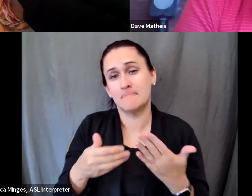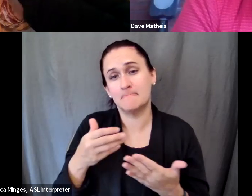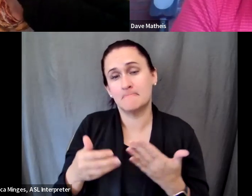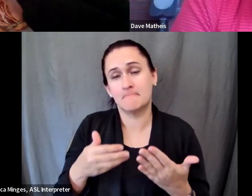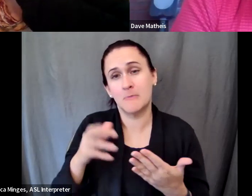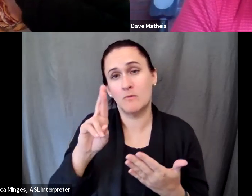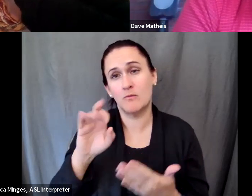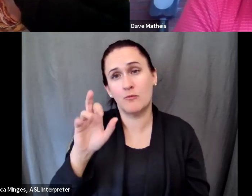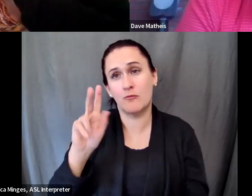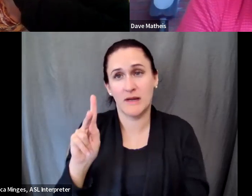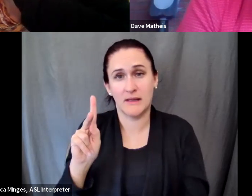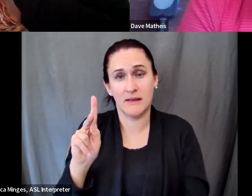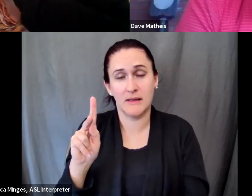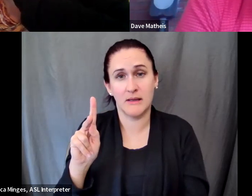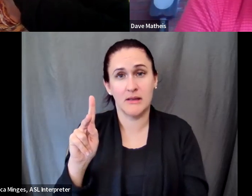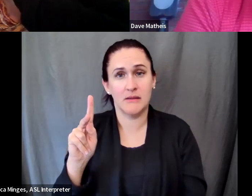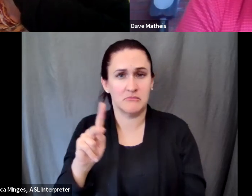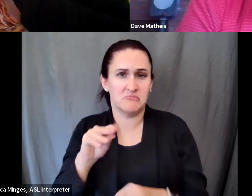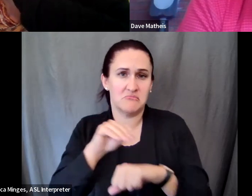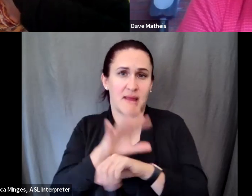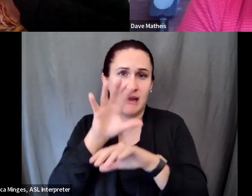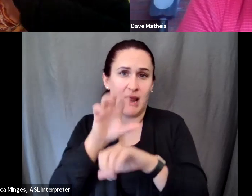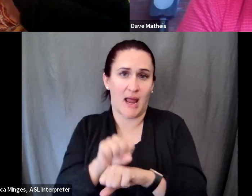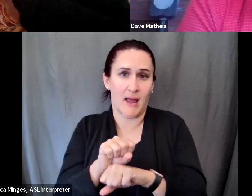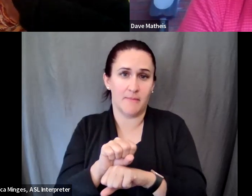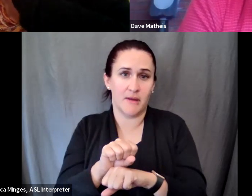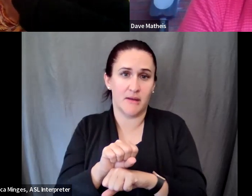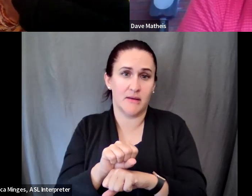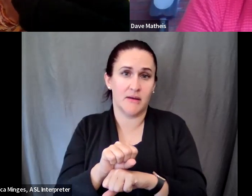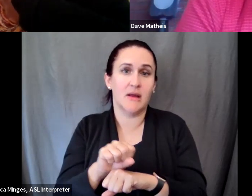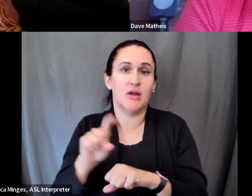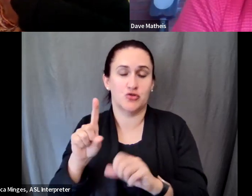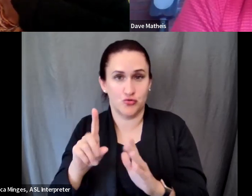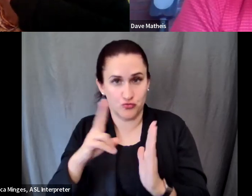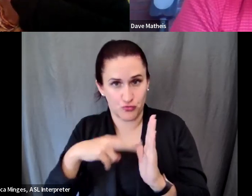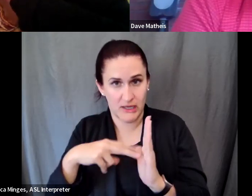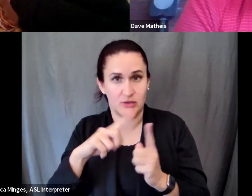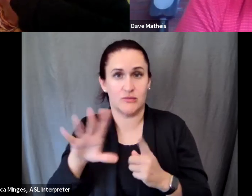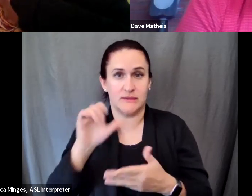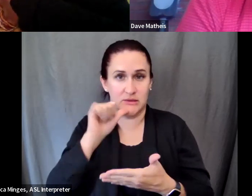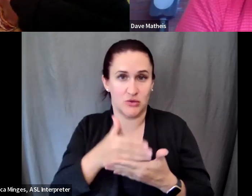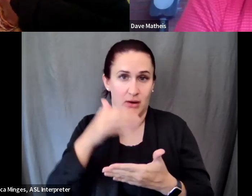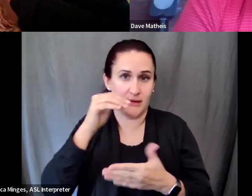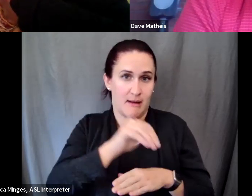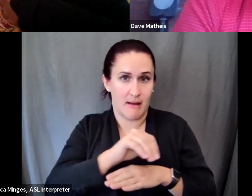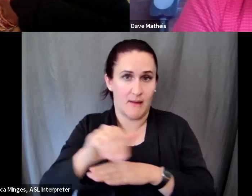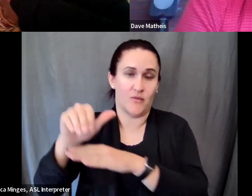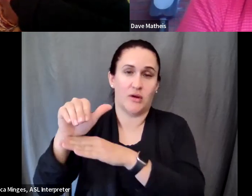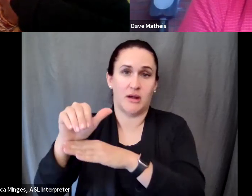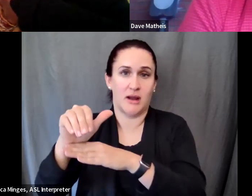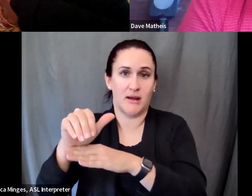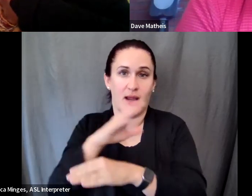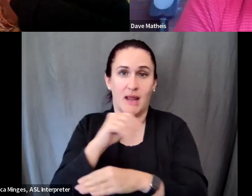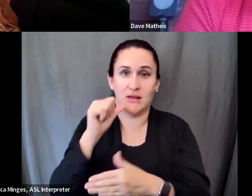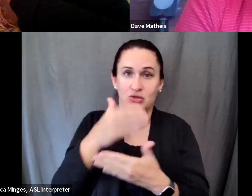Rick made it a habit as she grew up to read to her every night. And she came